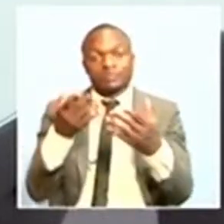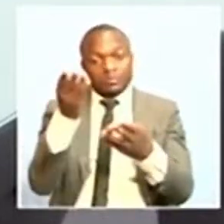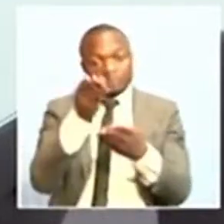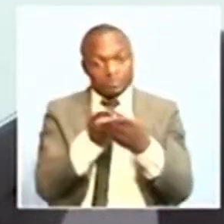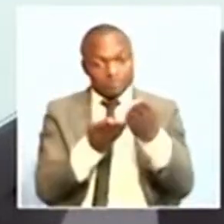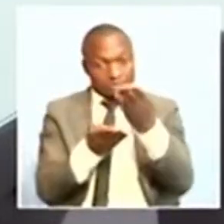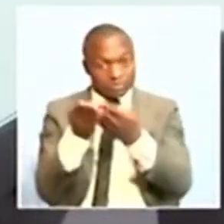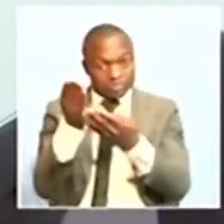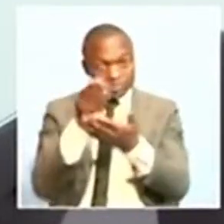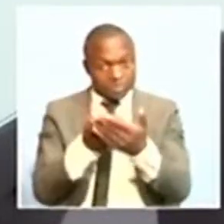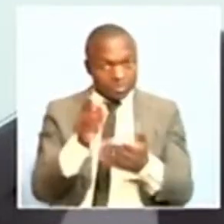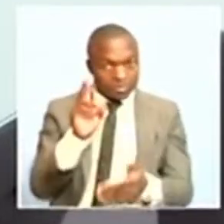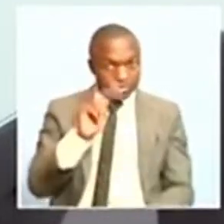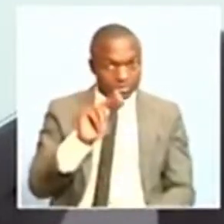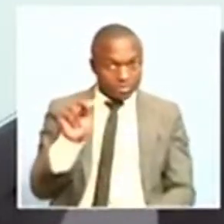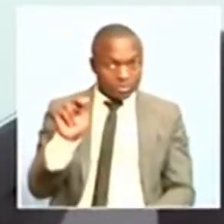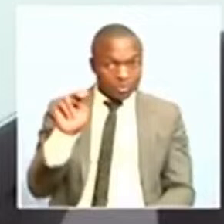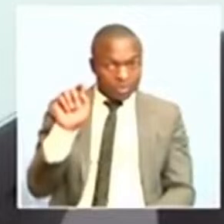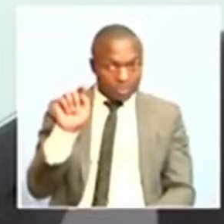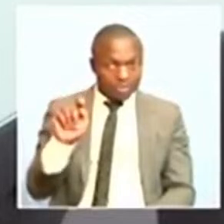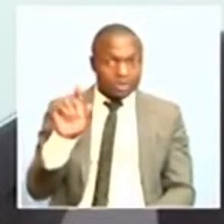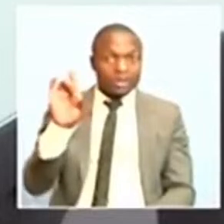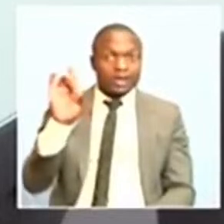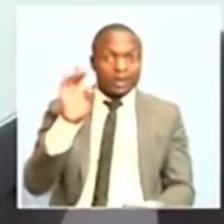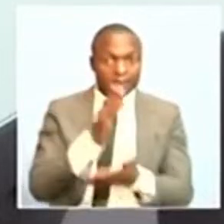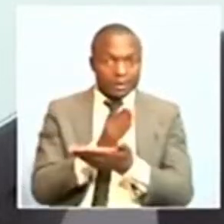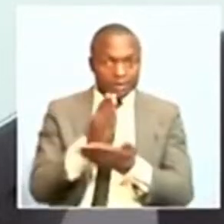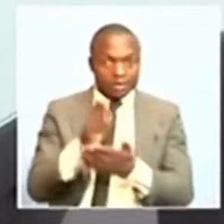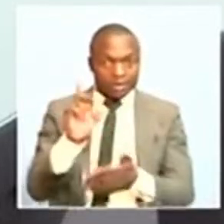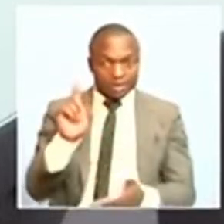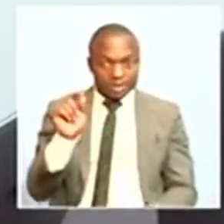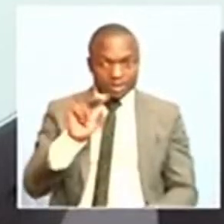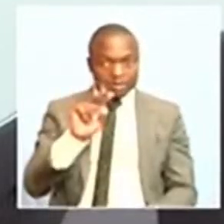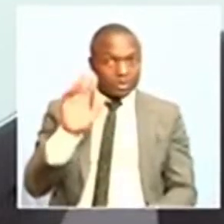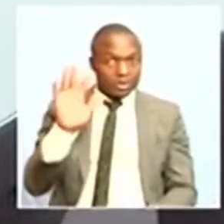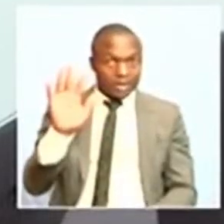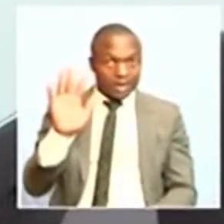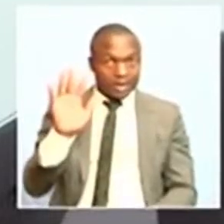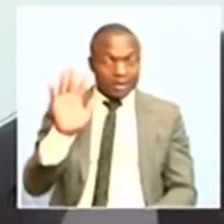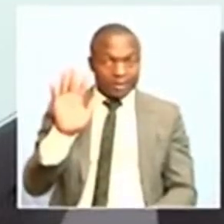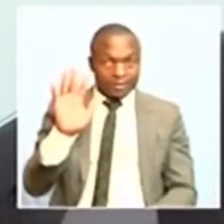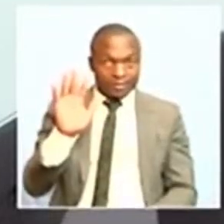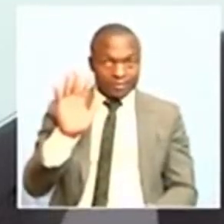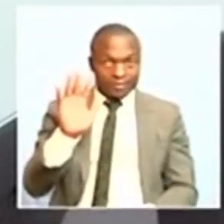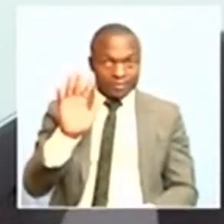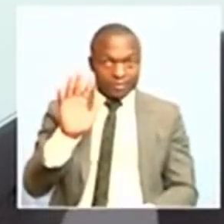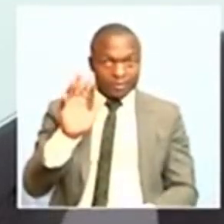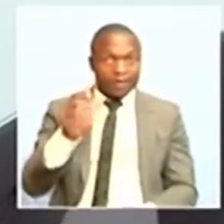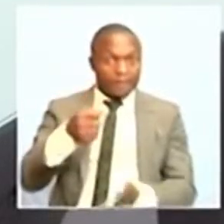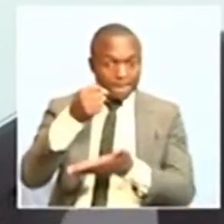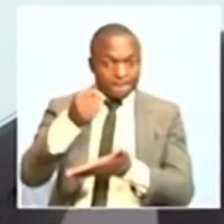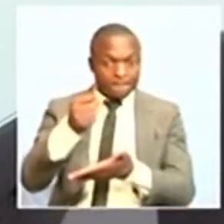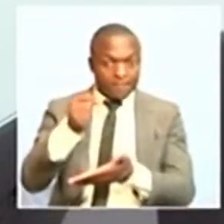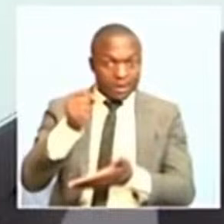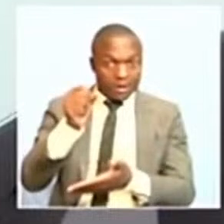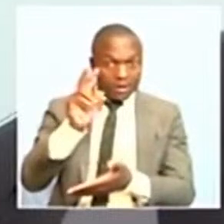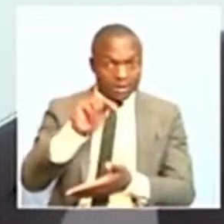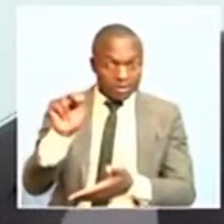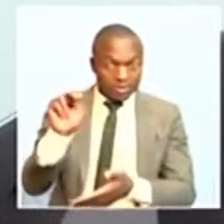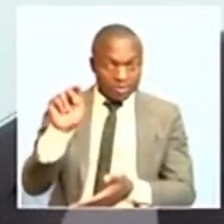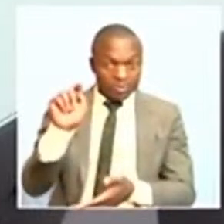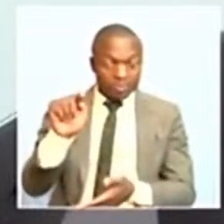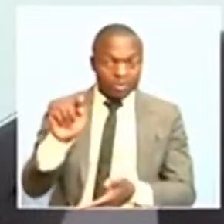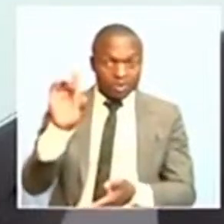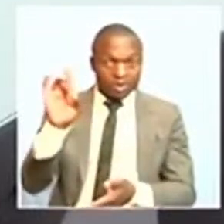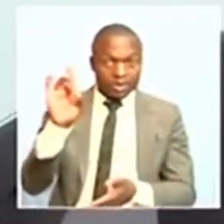contribute 22.8 billion to the 2025 budget, and this 22.8 billion